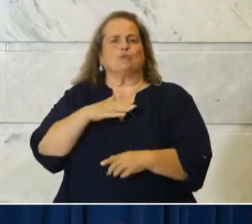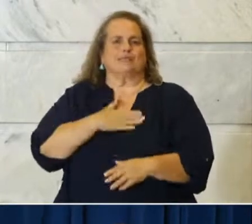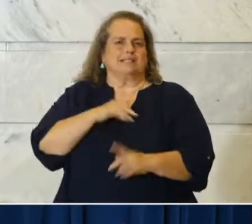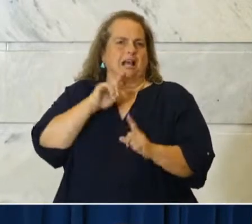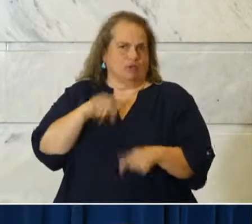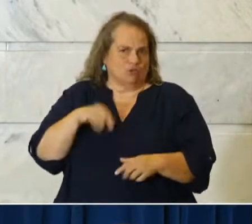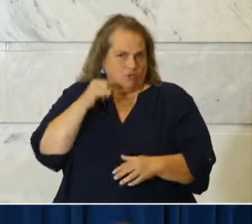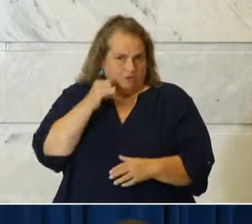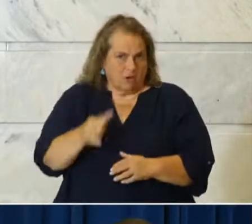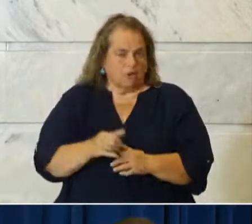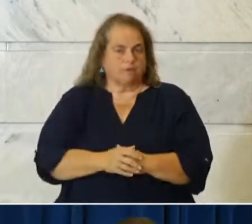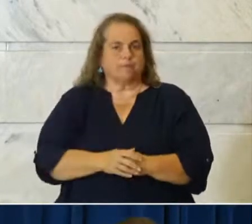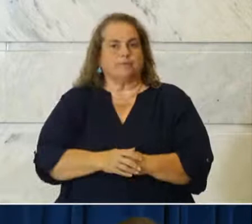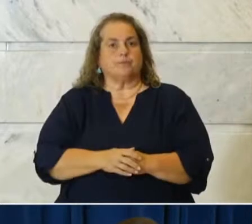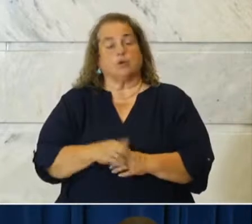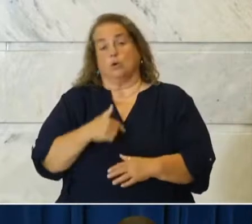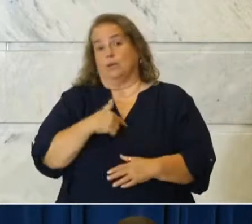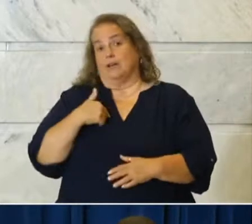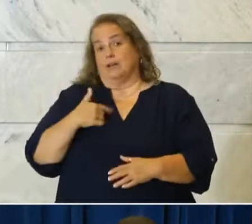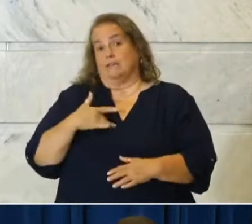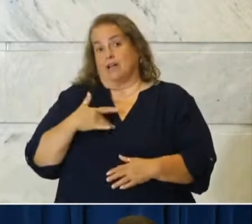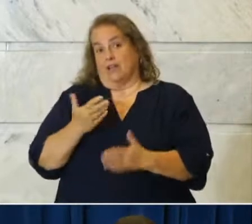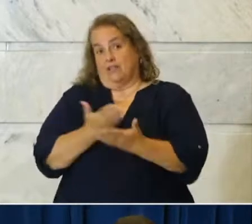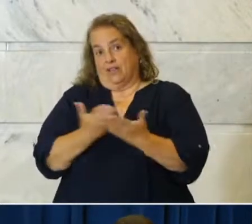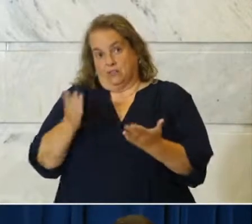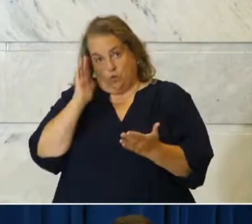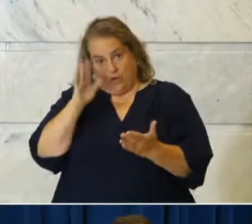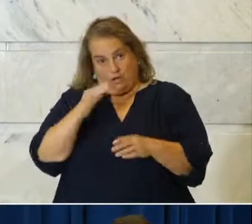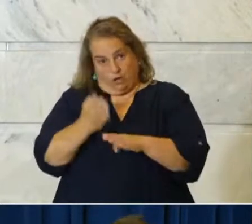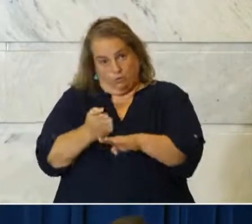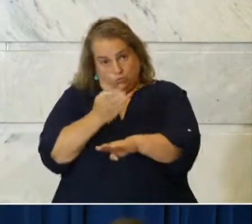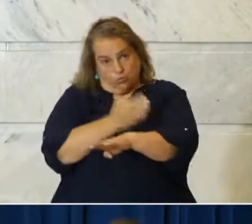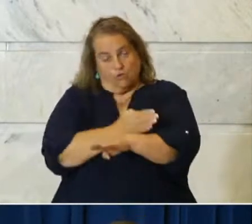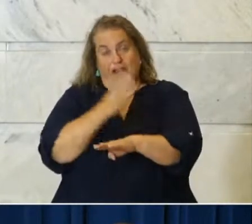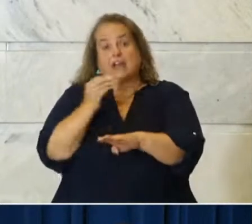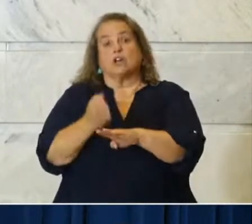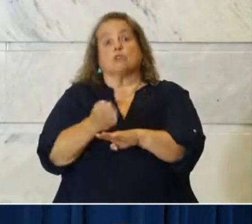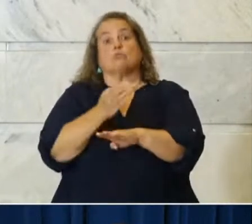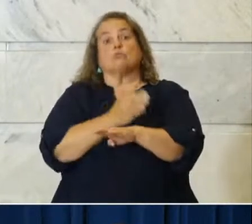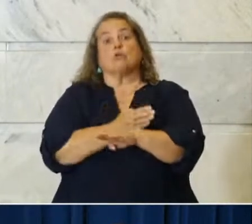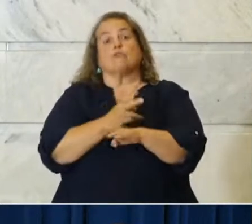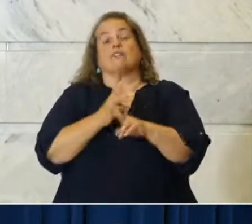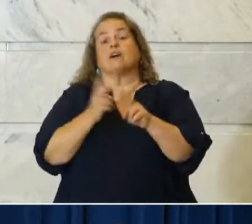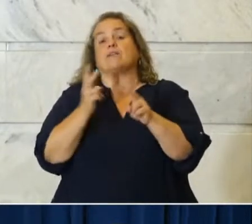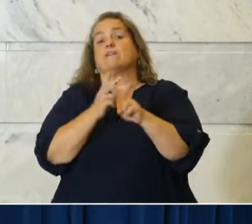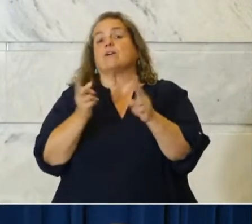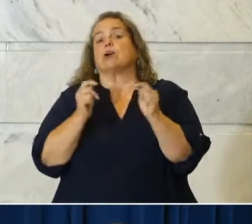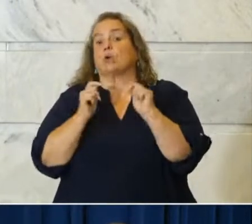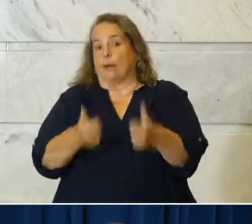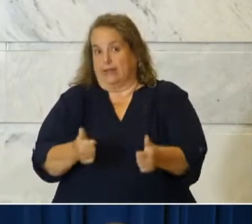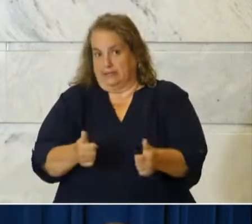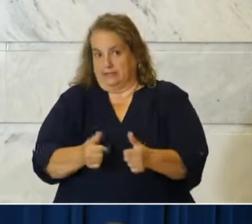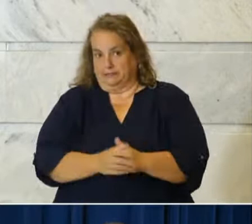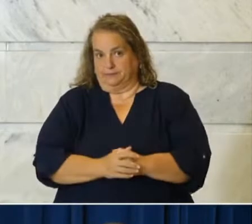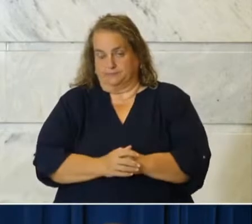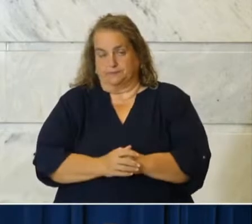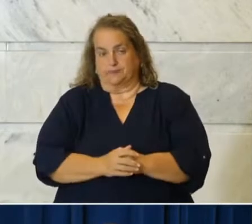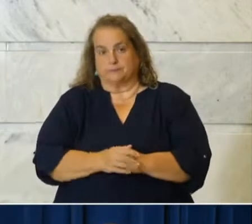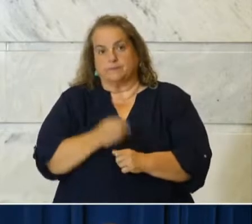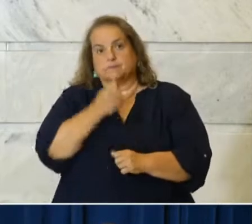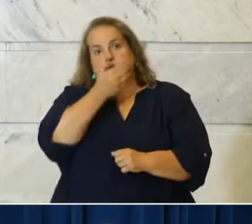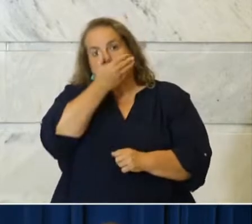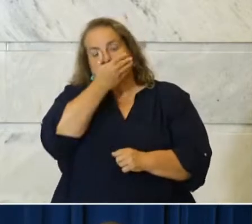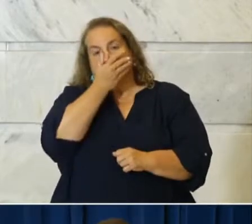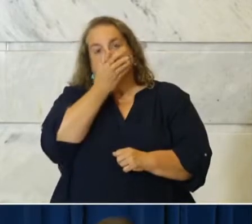phone. We believe that things are going to improve and improve dramatically very, very quickly.